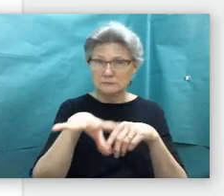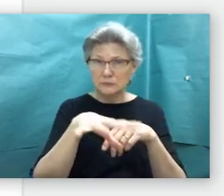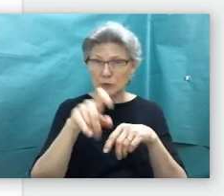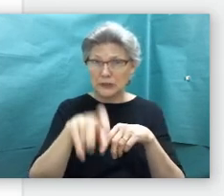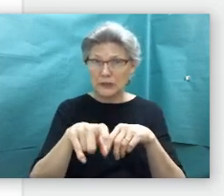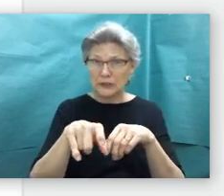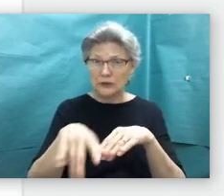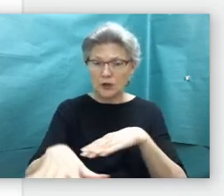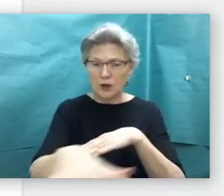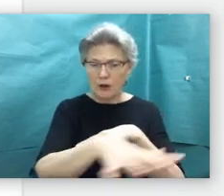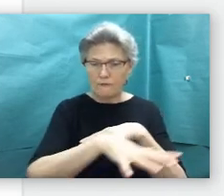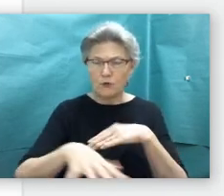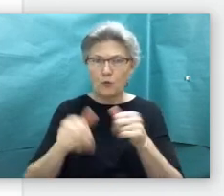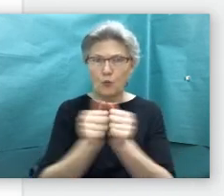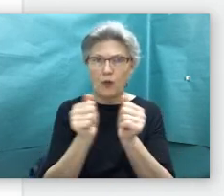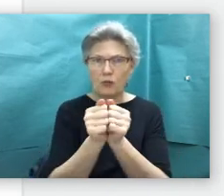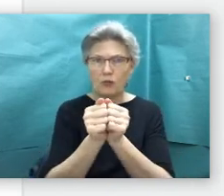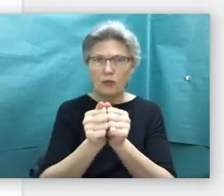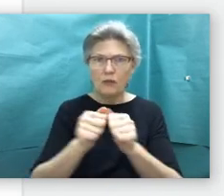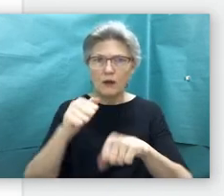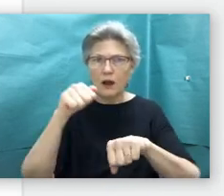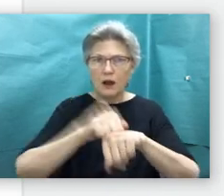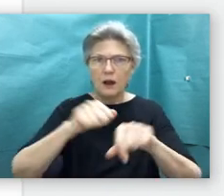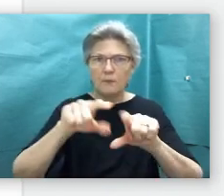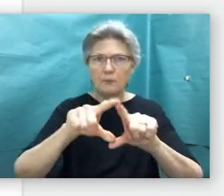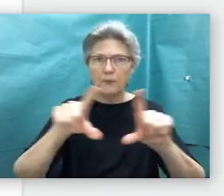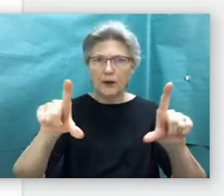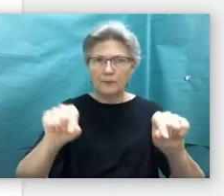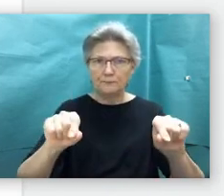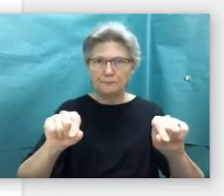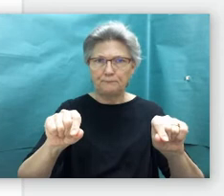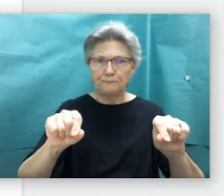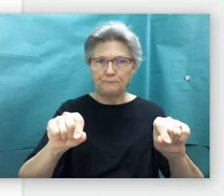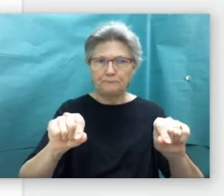we need to cover with bricks.